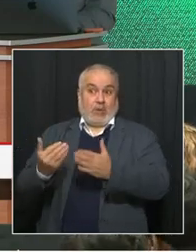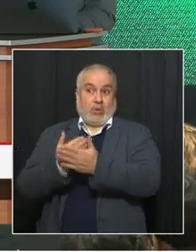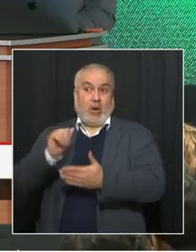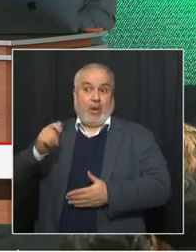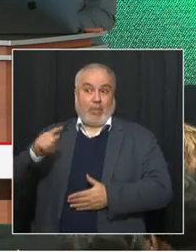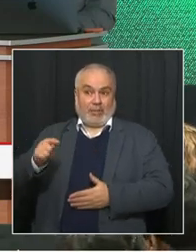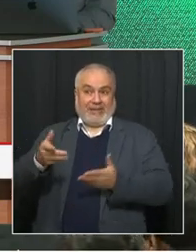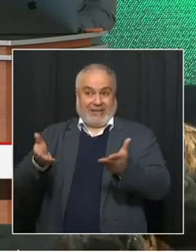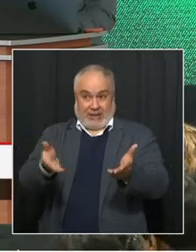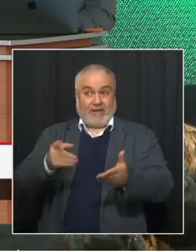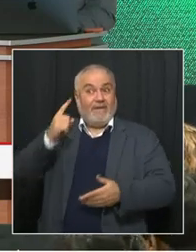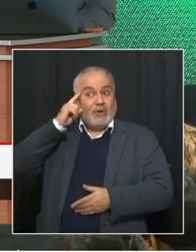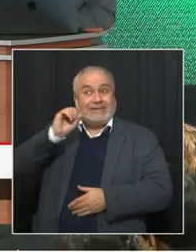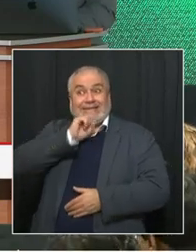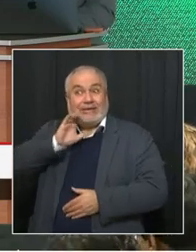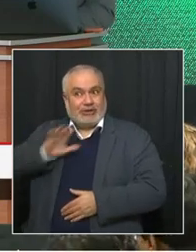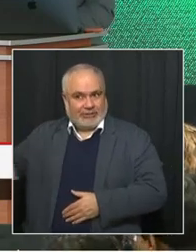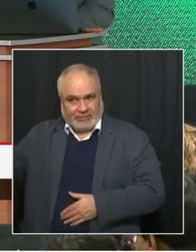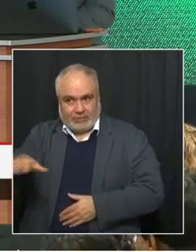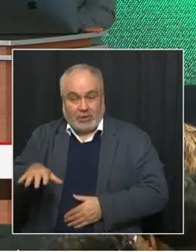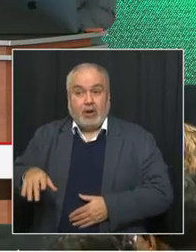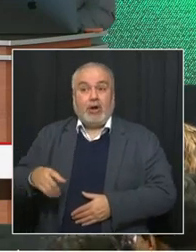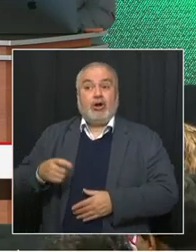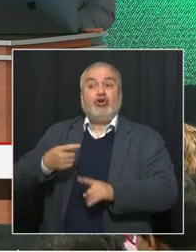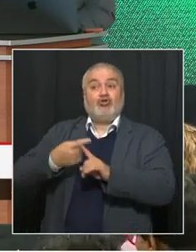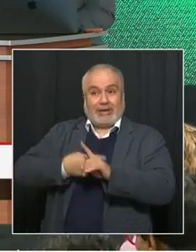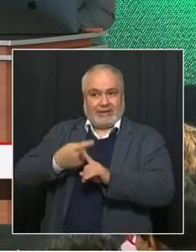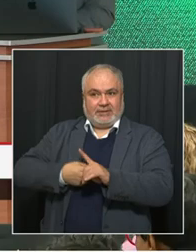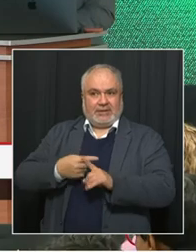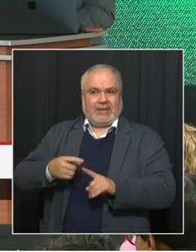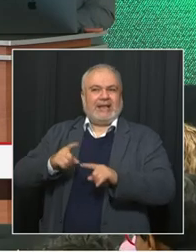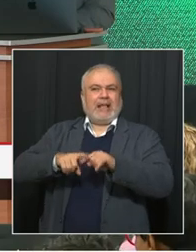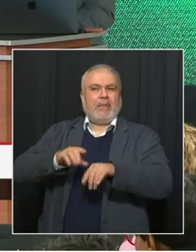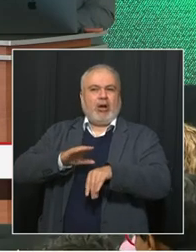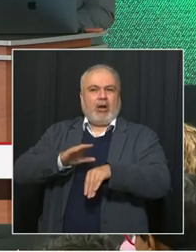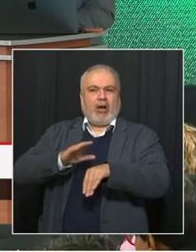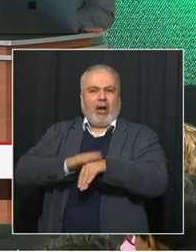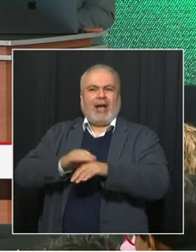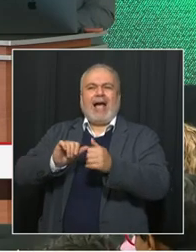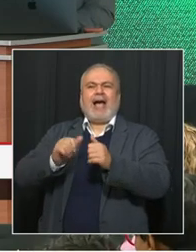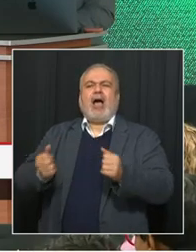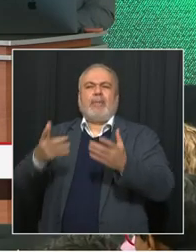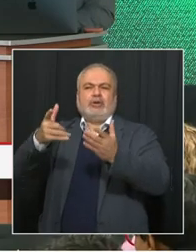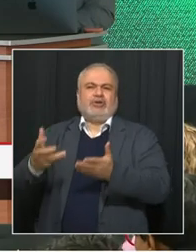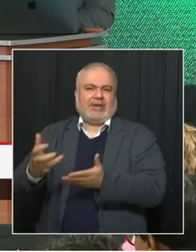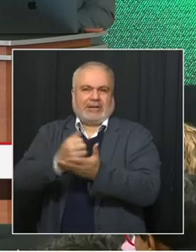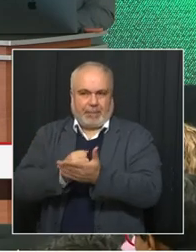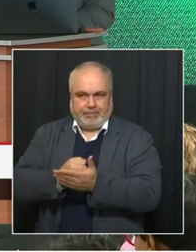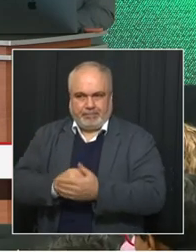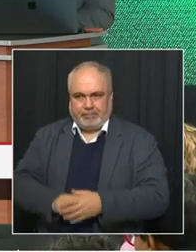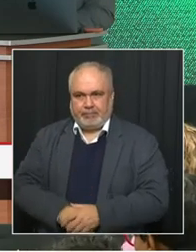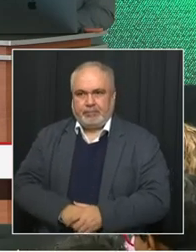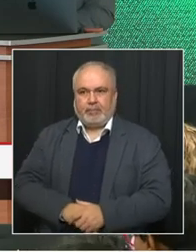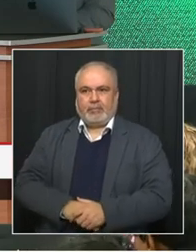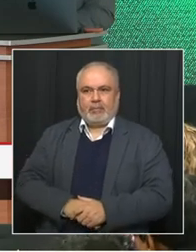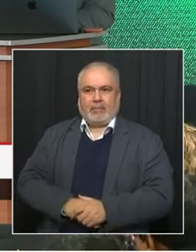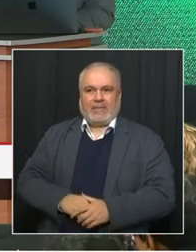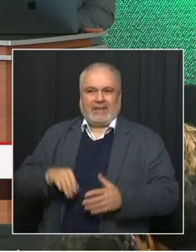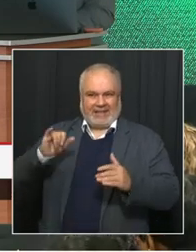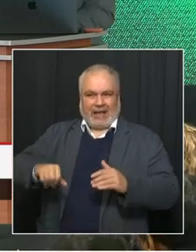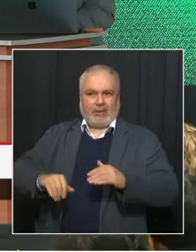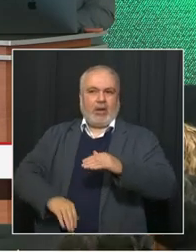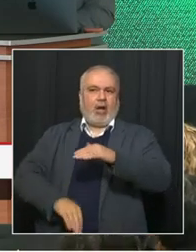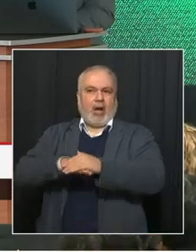the rent is based on your income. So either you pay 50% is for incomes up to 50% of